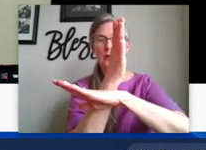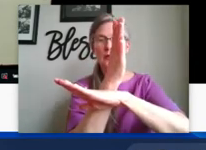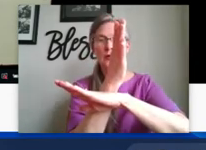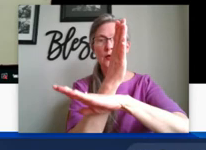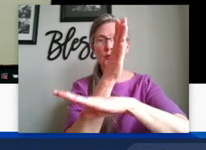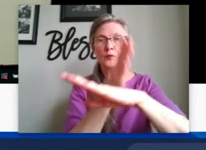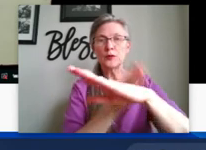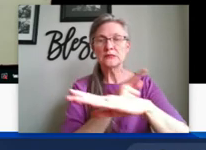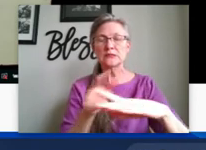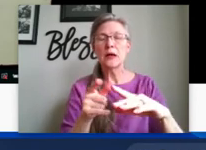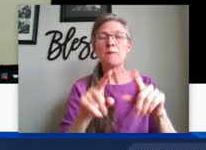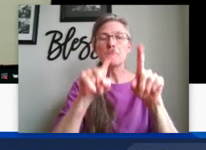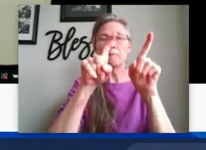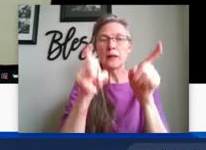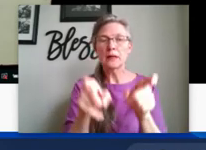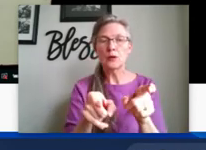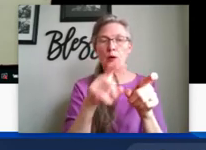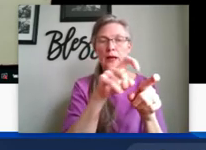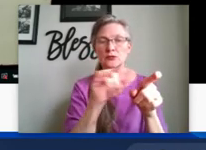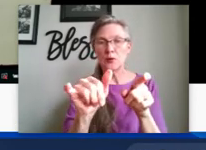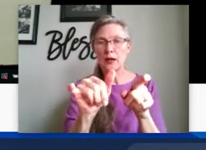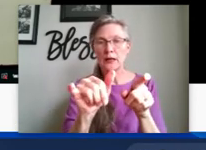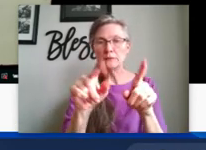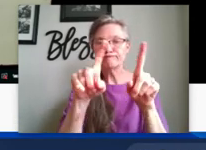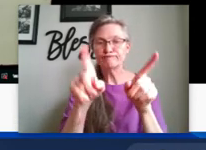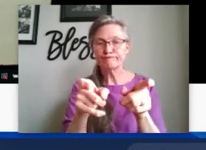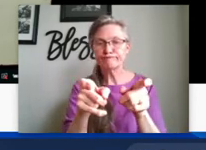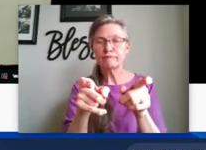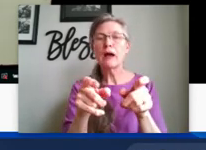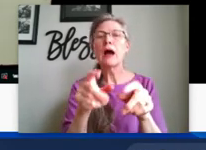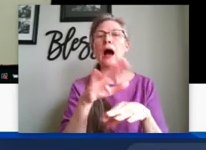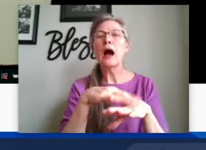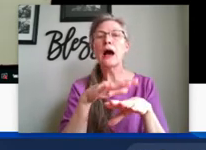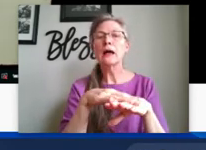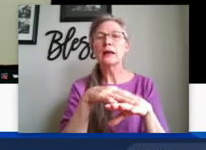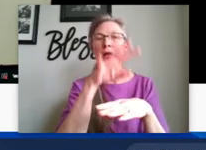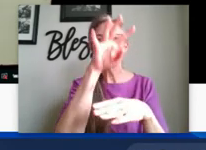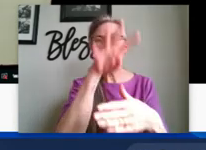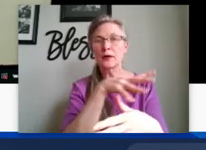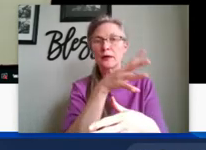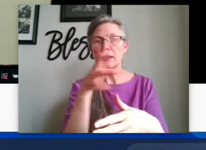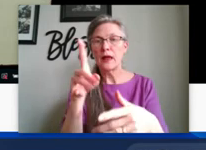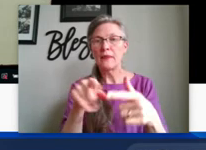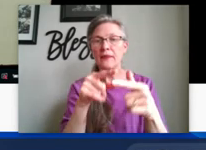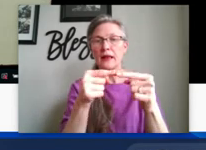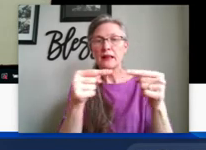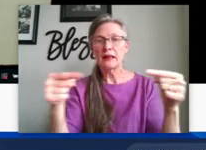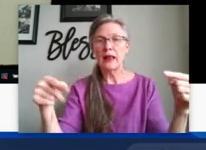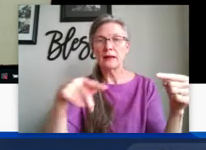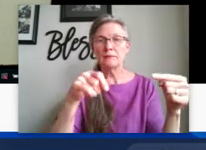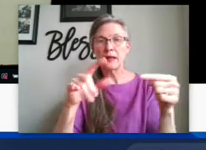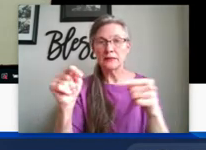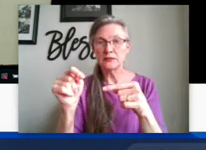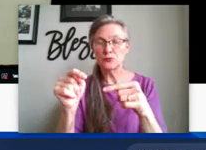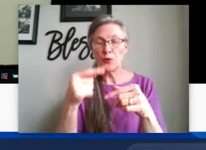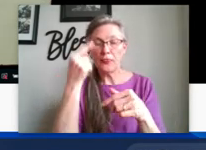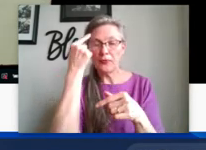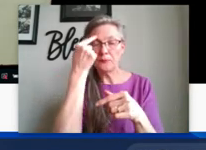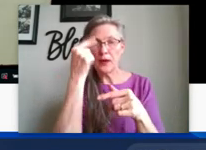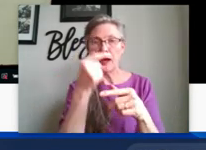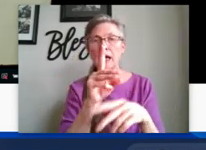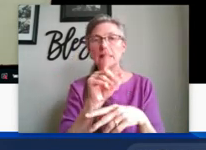ordered pairs on a coordinate grid. And then we'll move into line plots. From there, we'll be thinking about data sets using